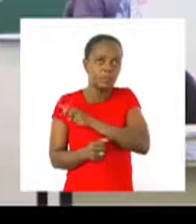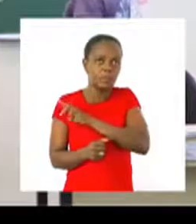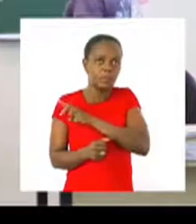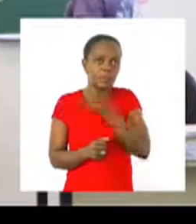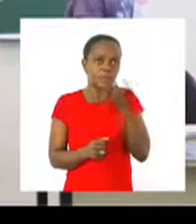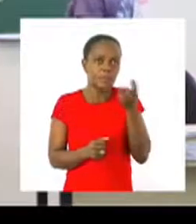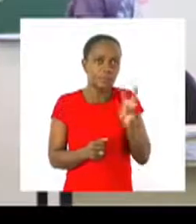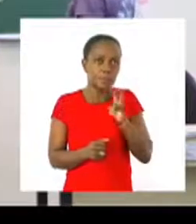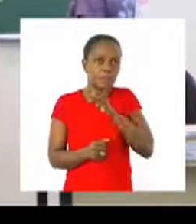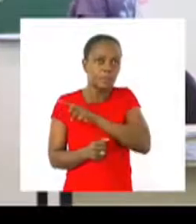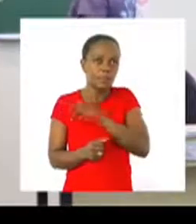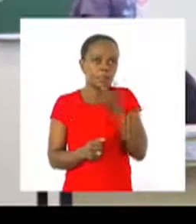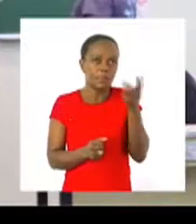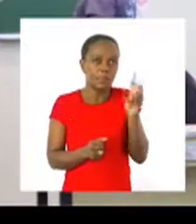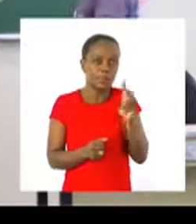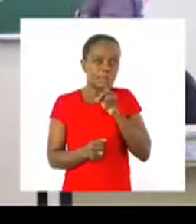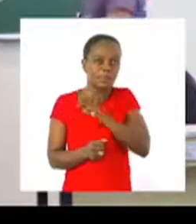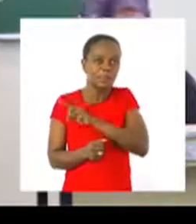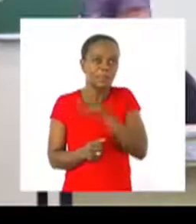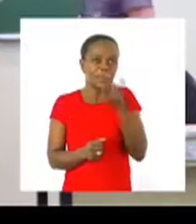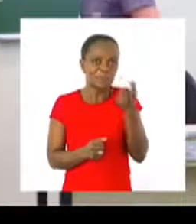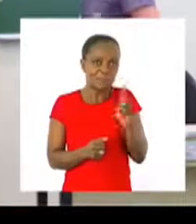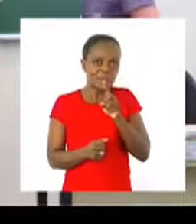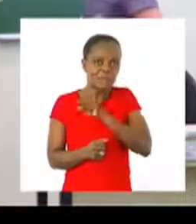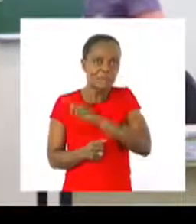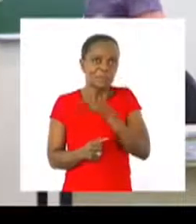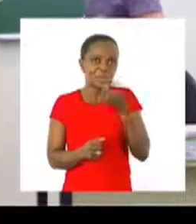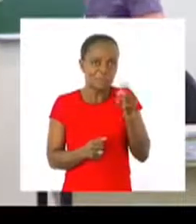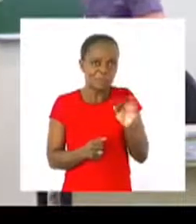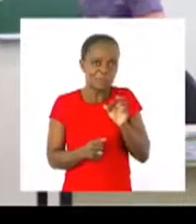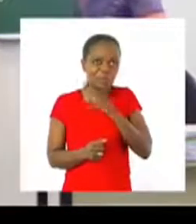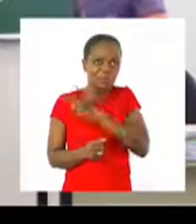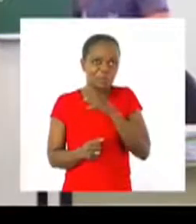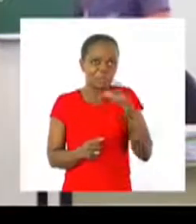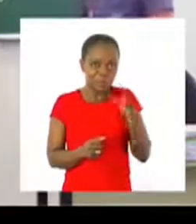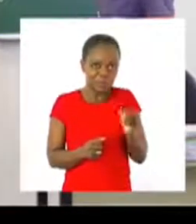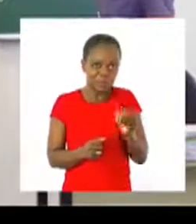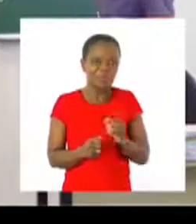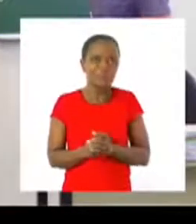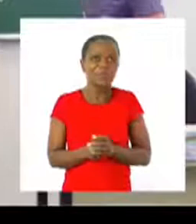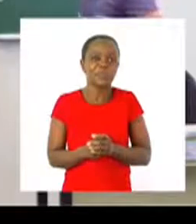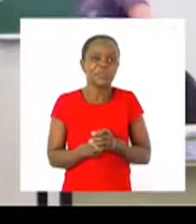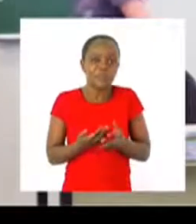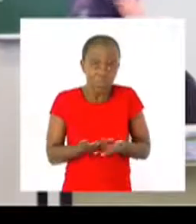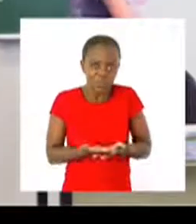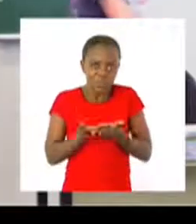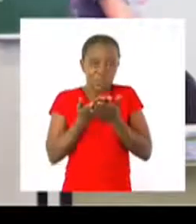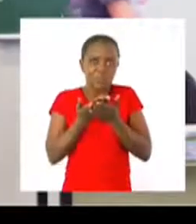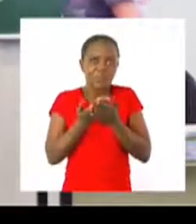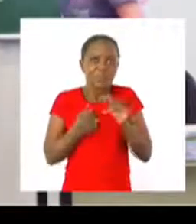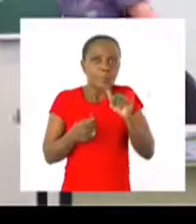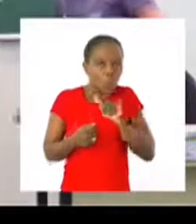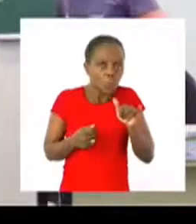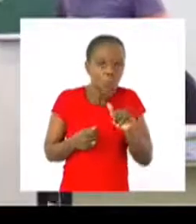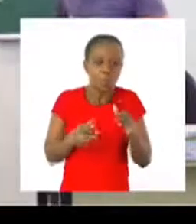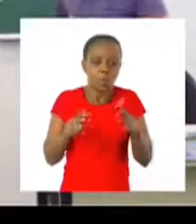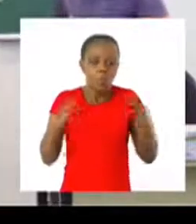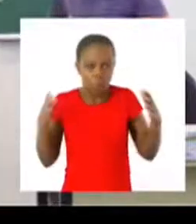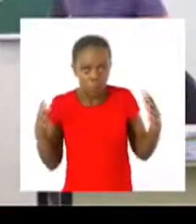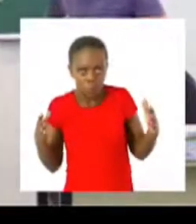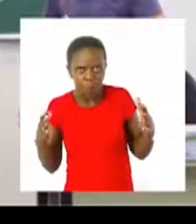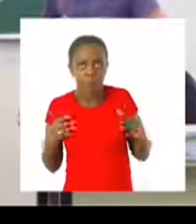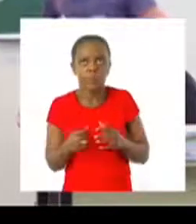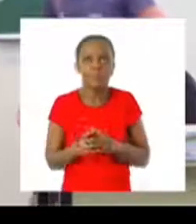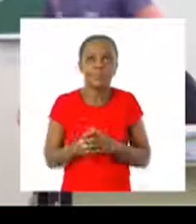17, 18, 19, 20. This is going to help us to identify bigger